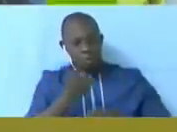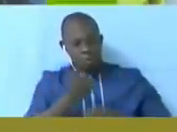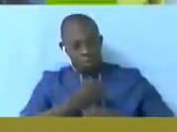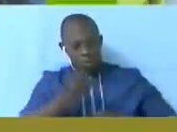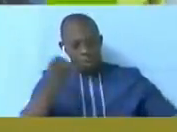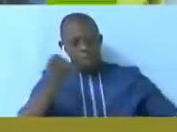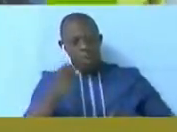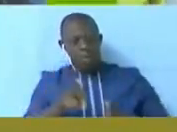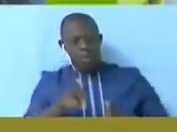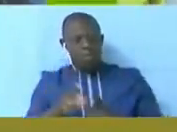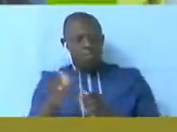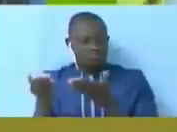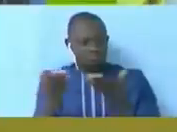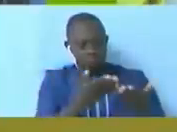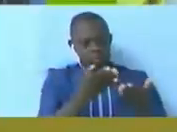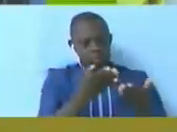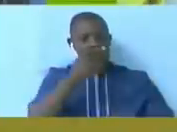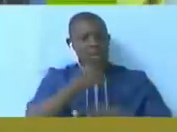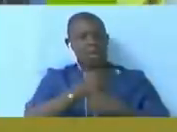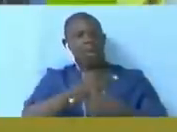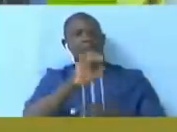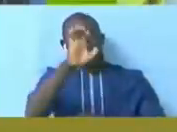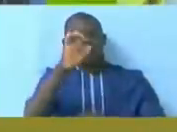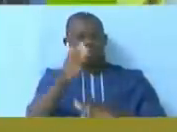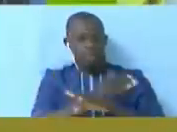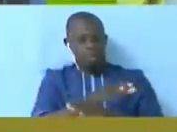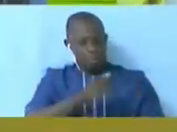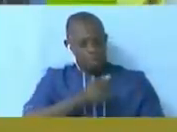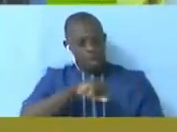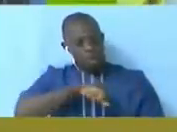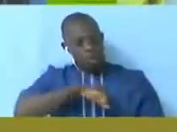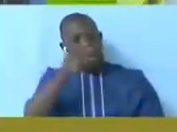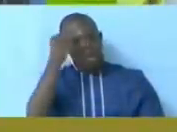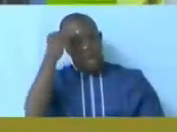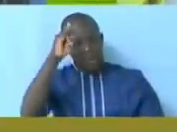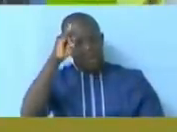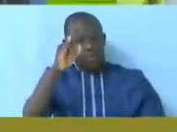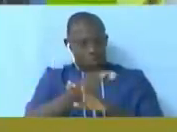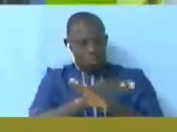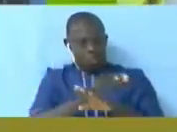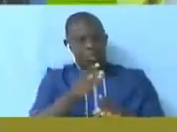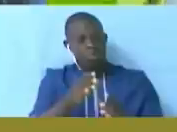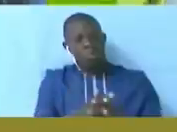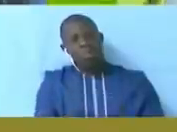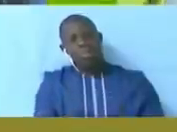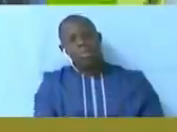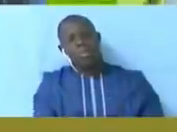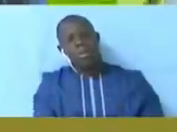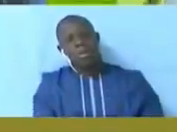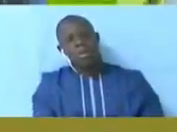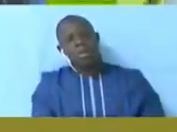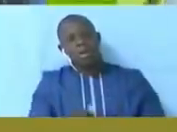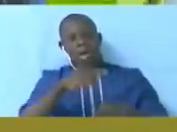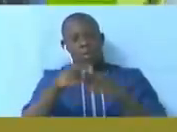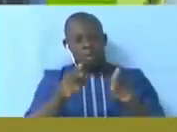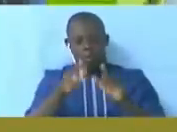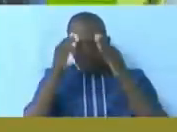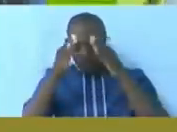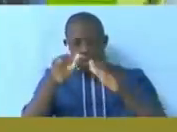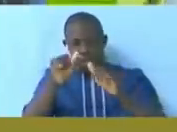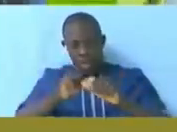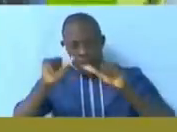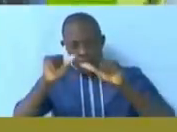minda ketaje. In my opinion, should have been such a weightier consideration on the part of the government not to have granted